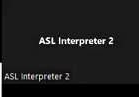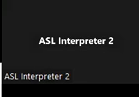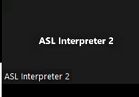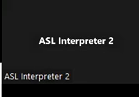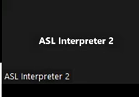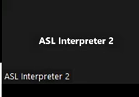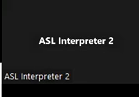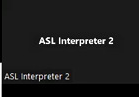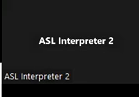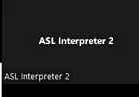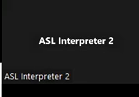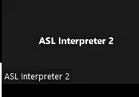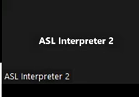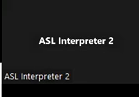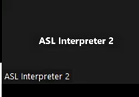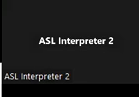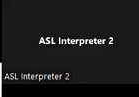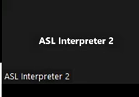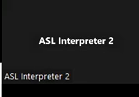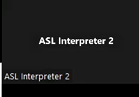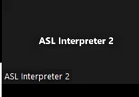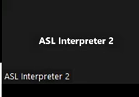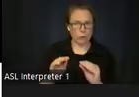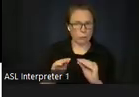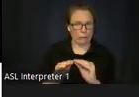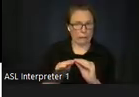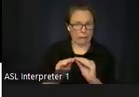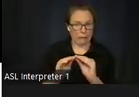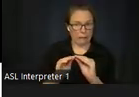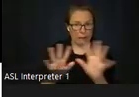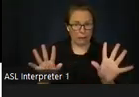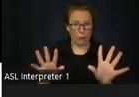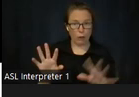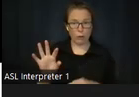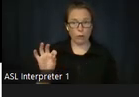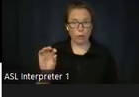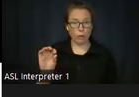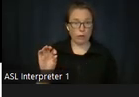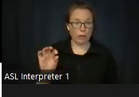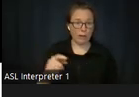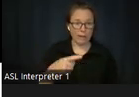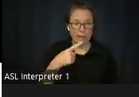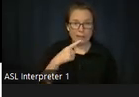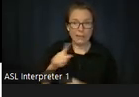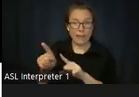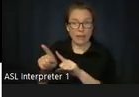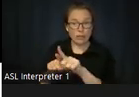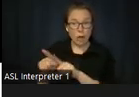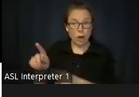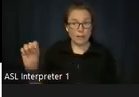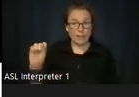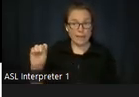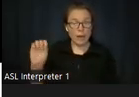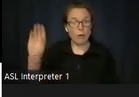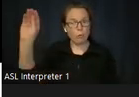And just to be transparent about it, we'll move the footnote related to the Seattle policy recommendation dashboard down